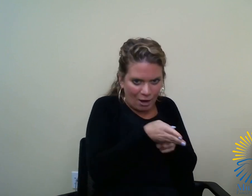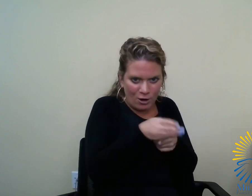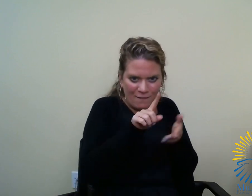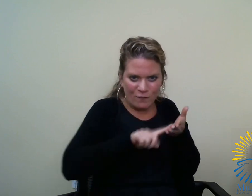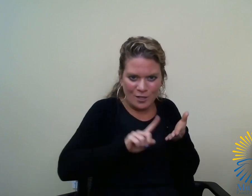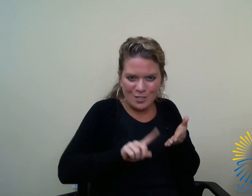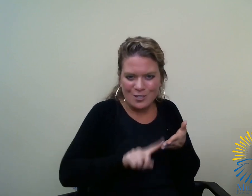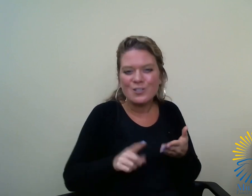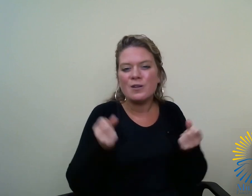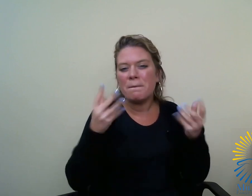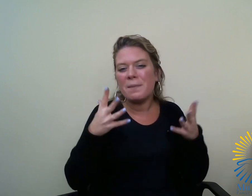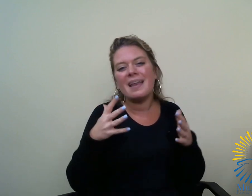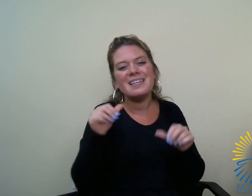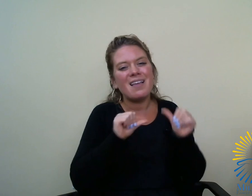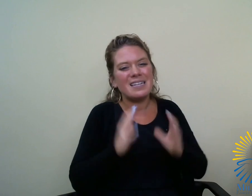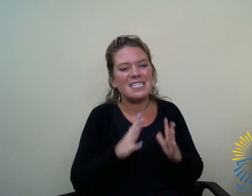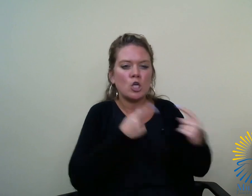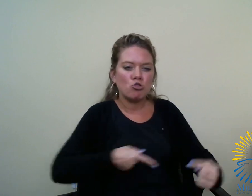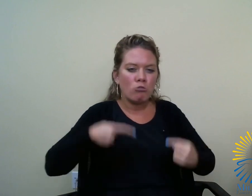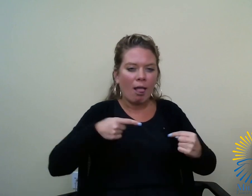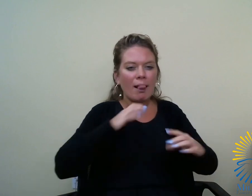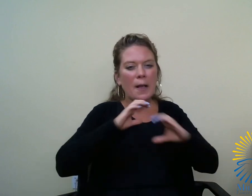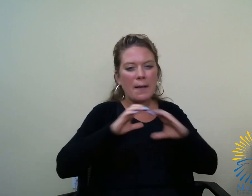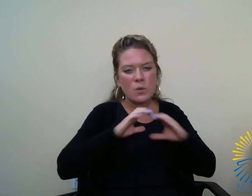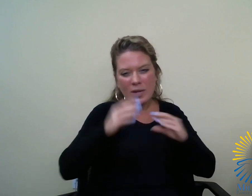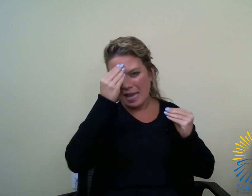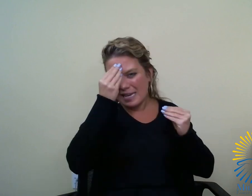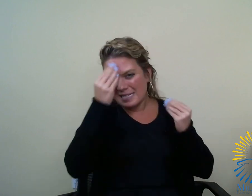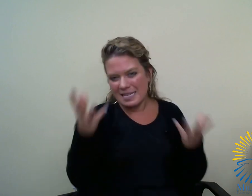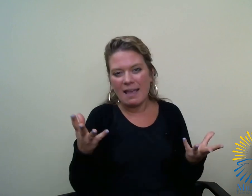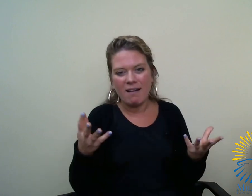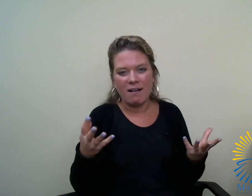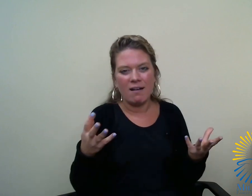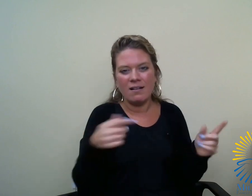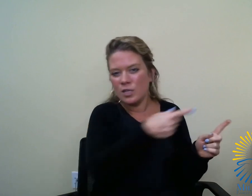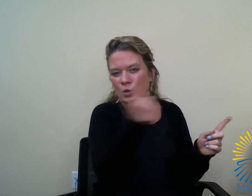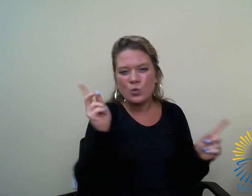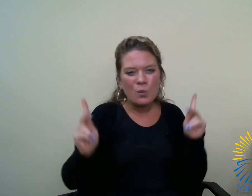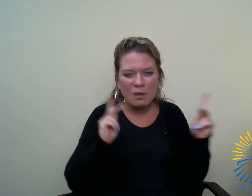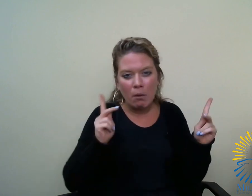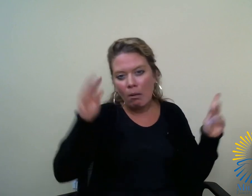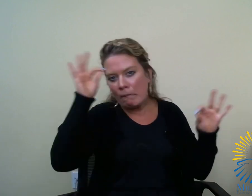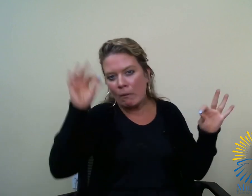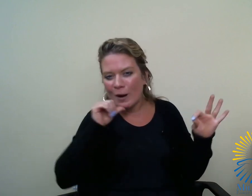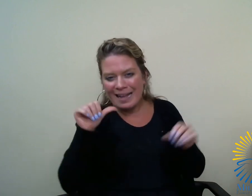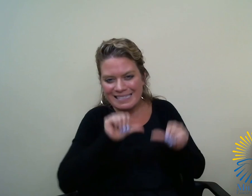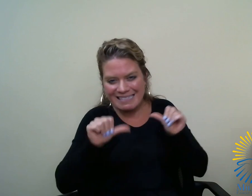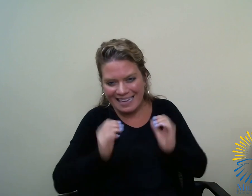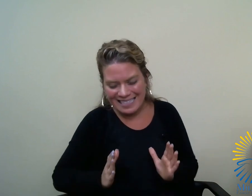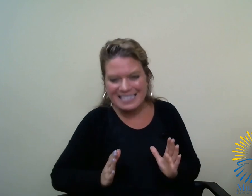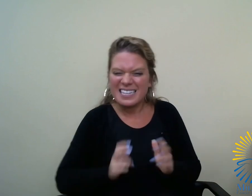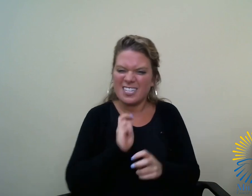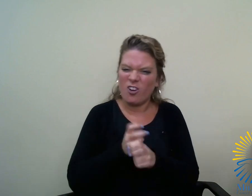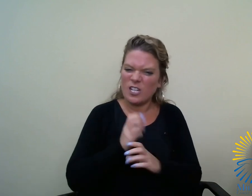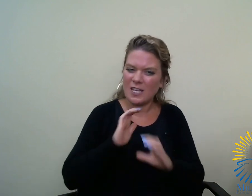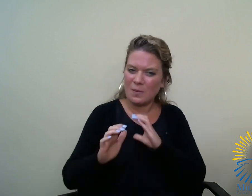have trouble communicating their data or communicating their science to people who are non-scientists, to communicate their data in a